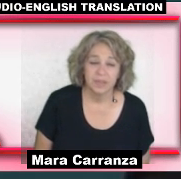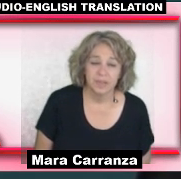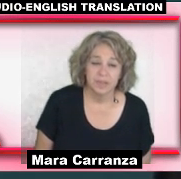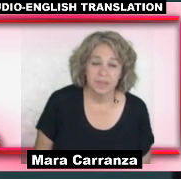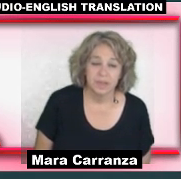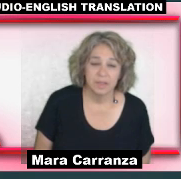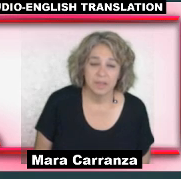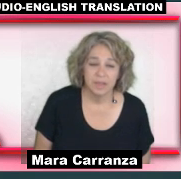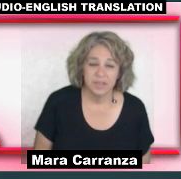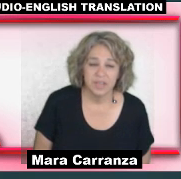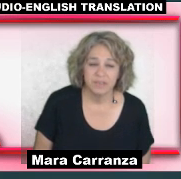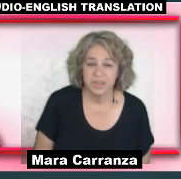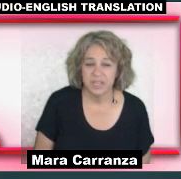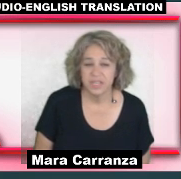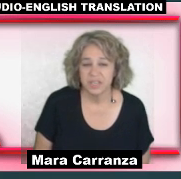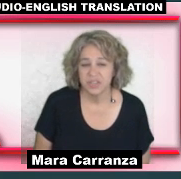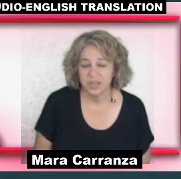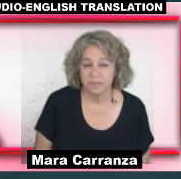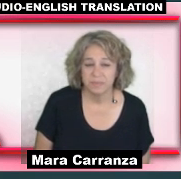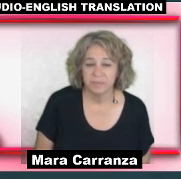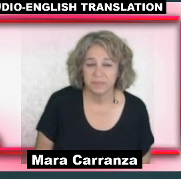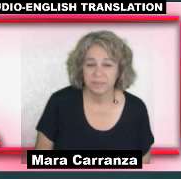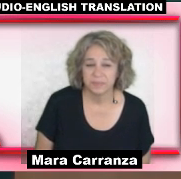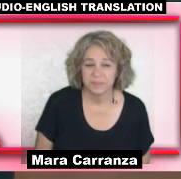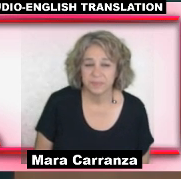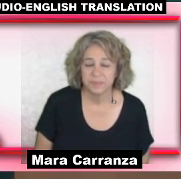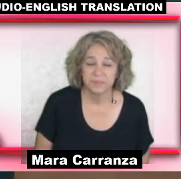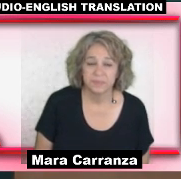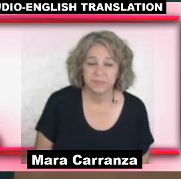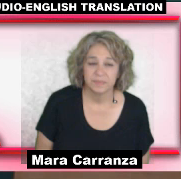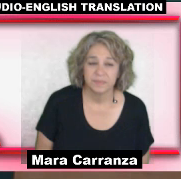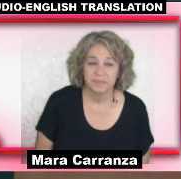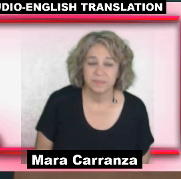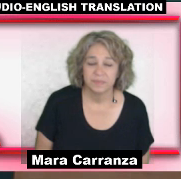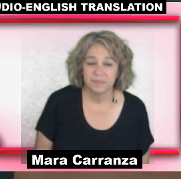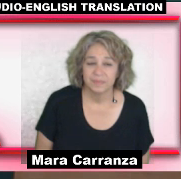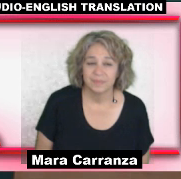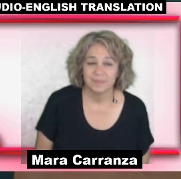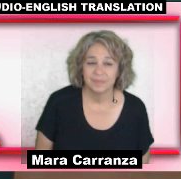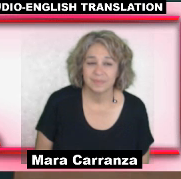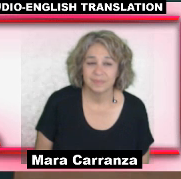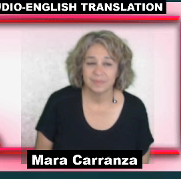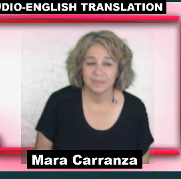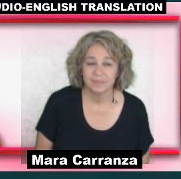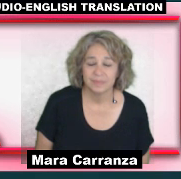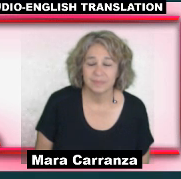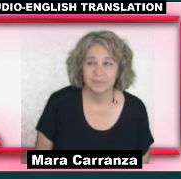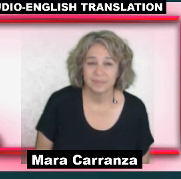la detención on the day of the detention